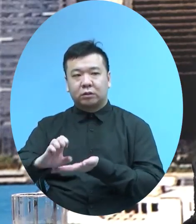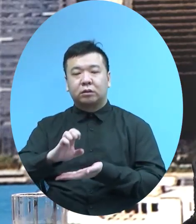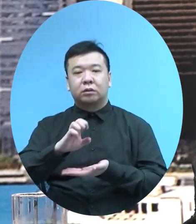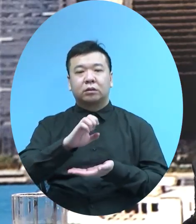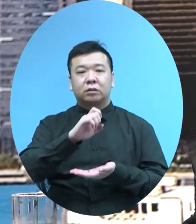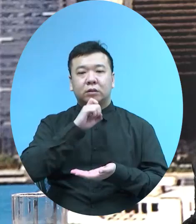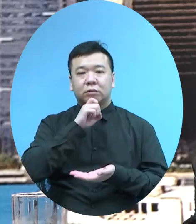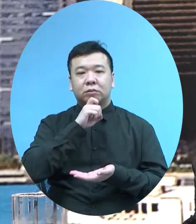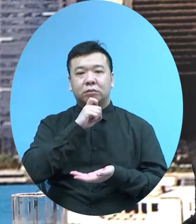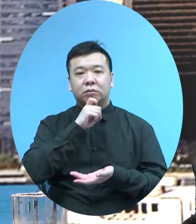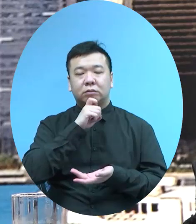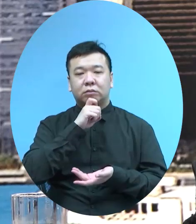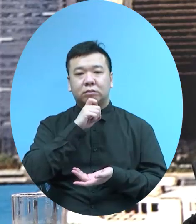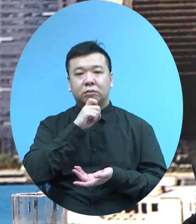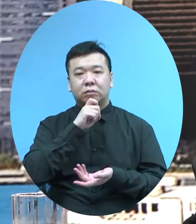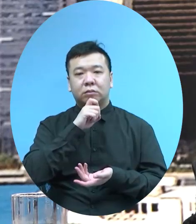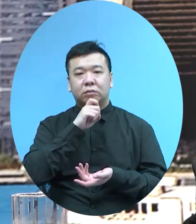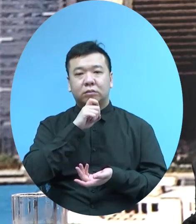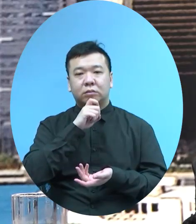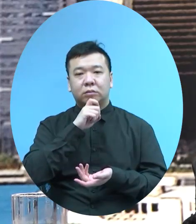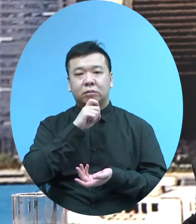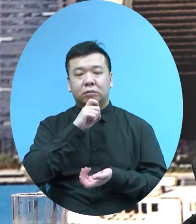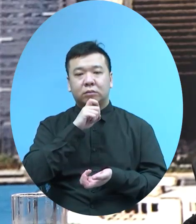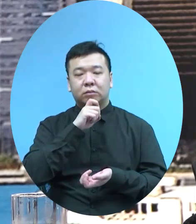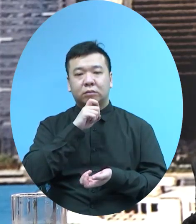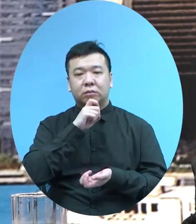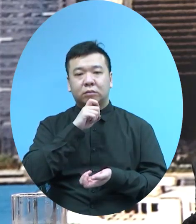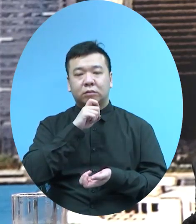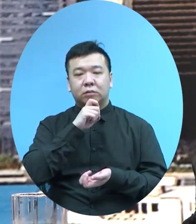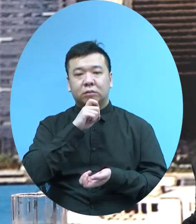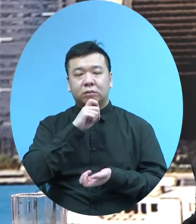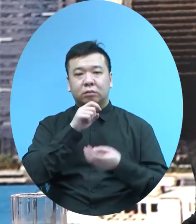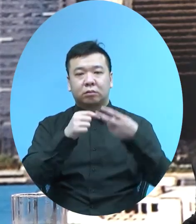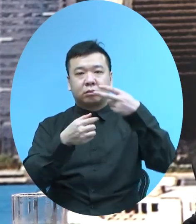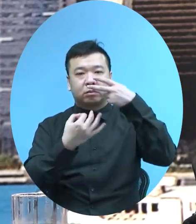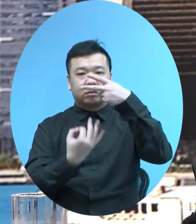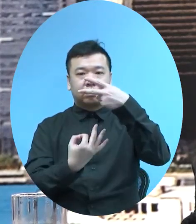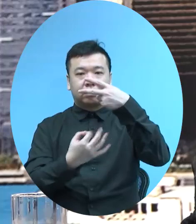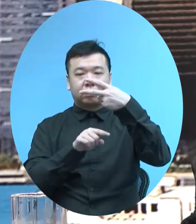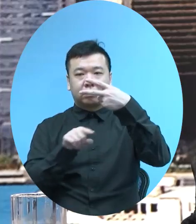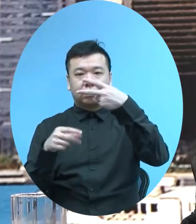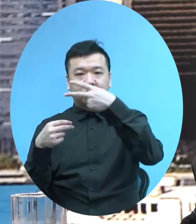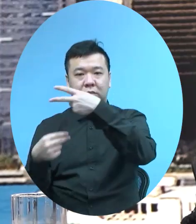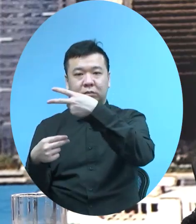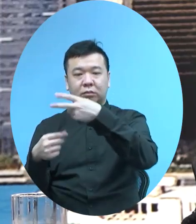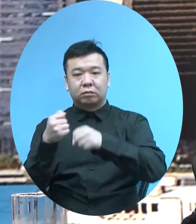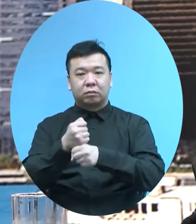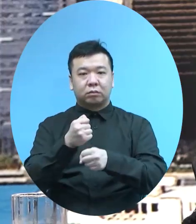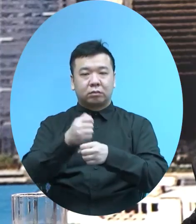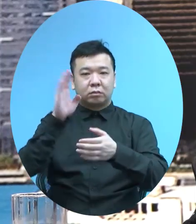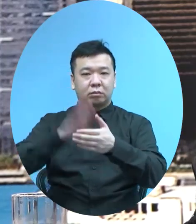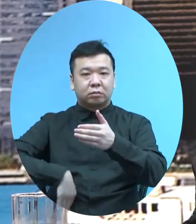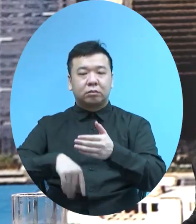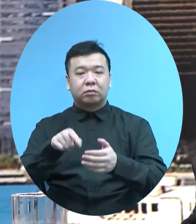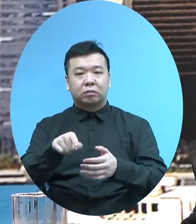duty on the 3rd to 7th of February, and to understand